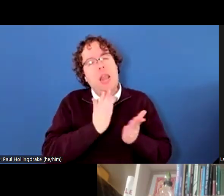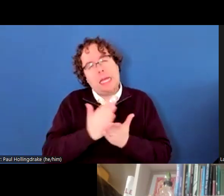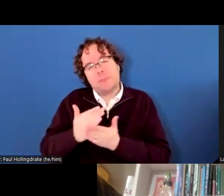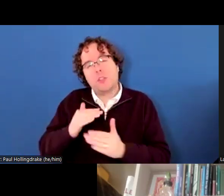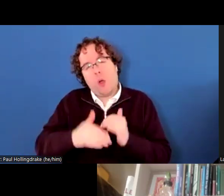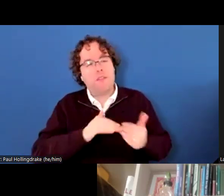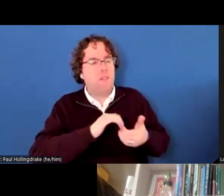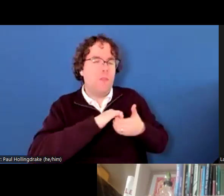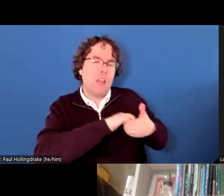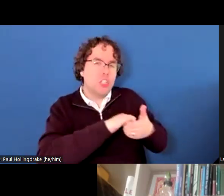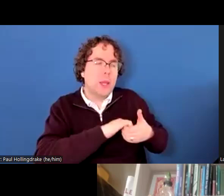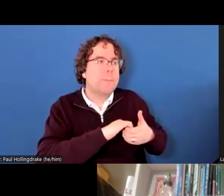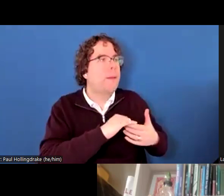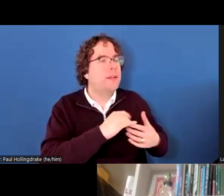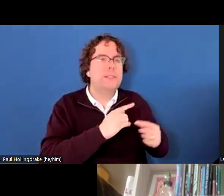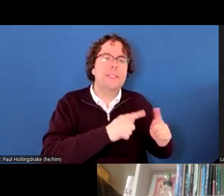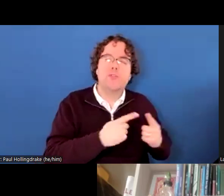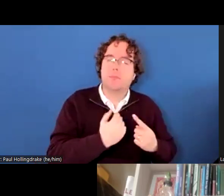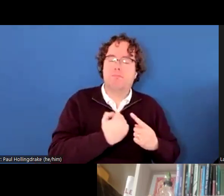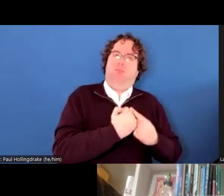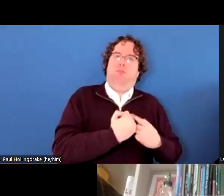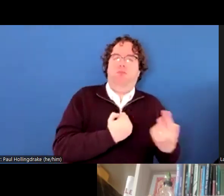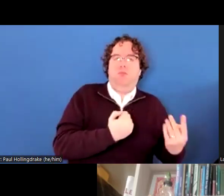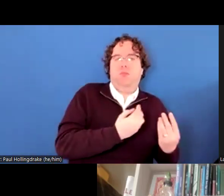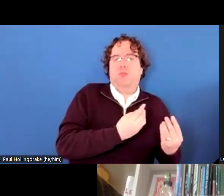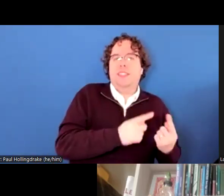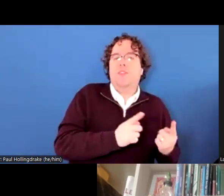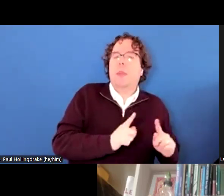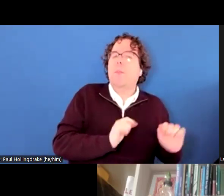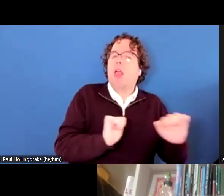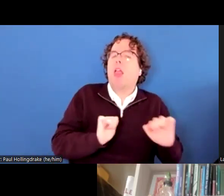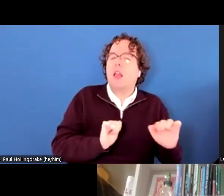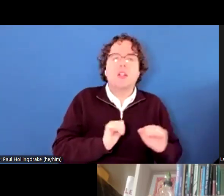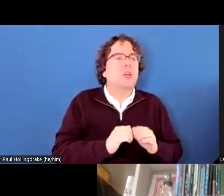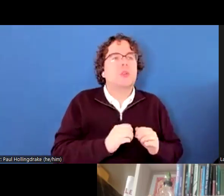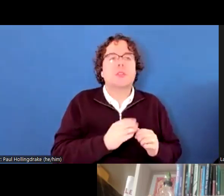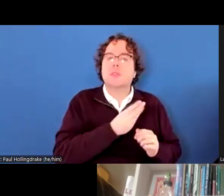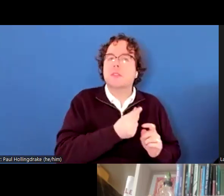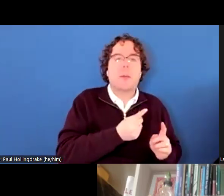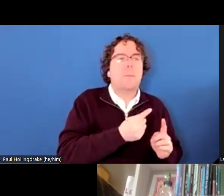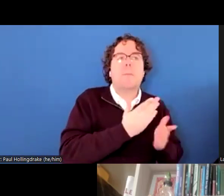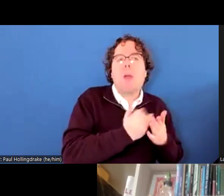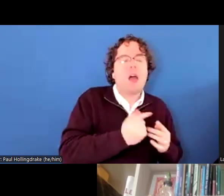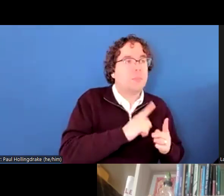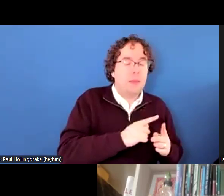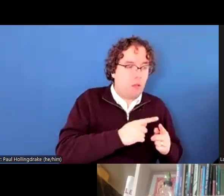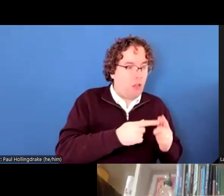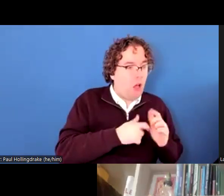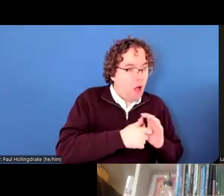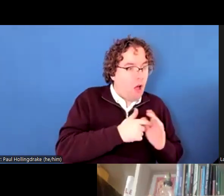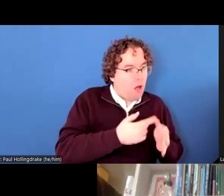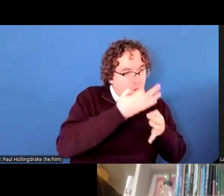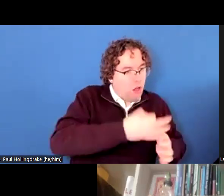different resonance to different people. So some things like other people leaned into really strongly, and for others it wasn't